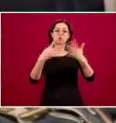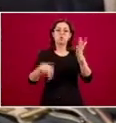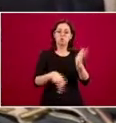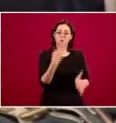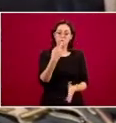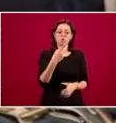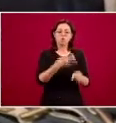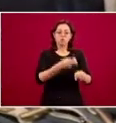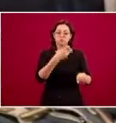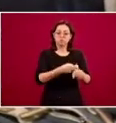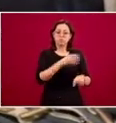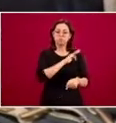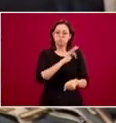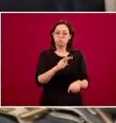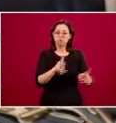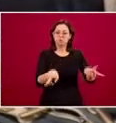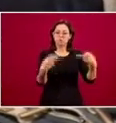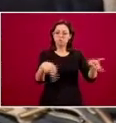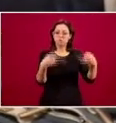to